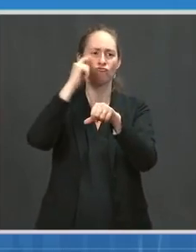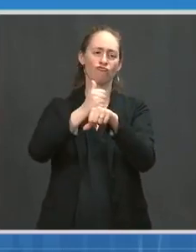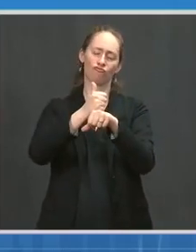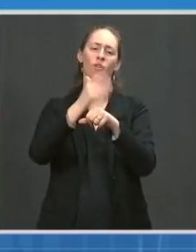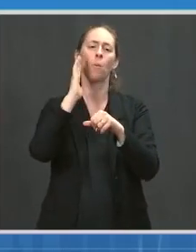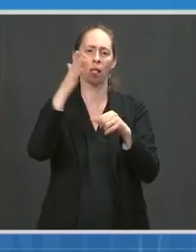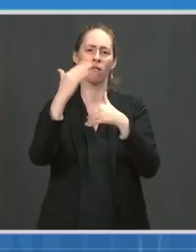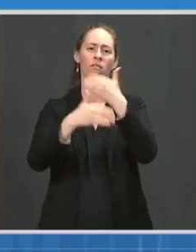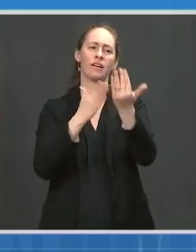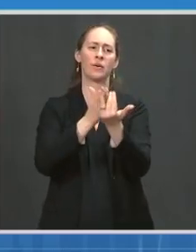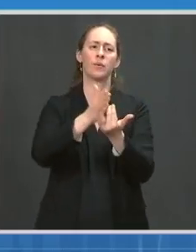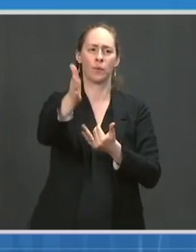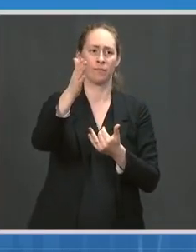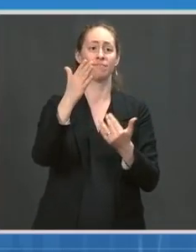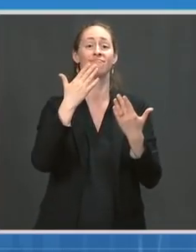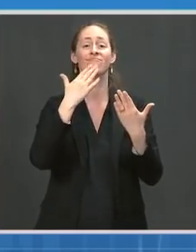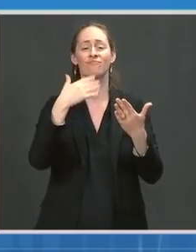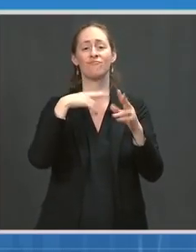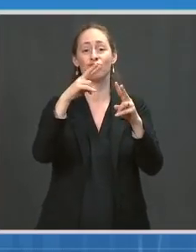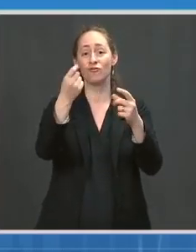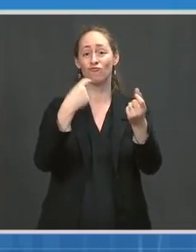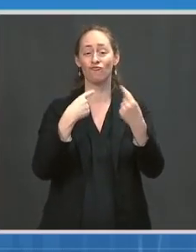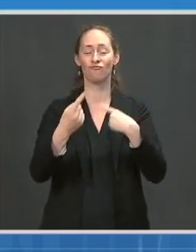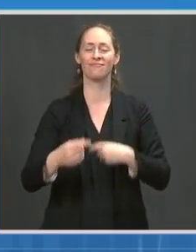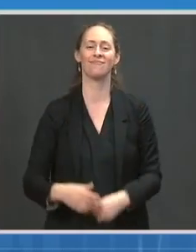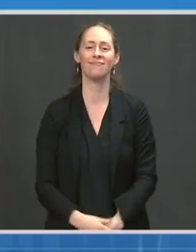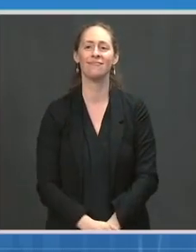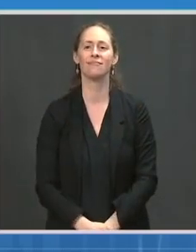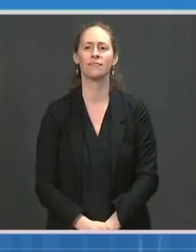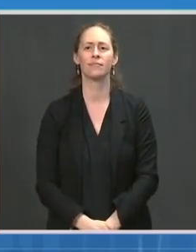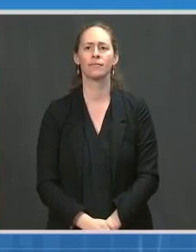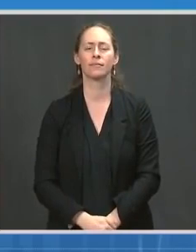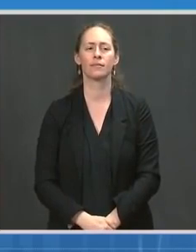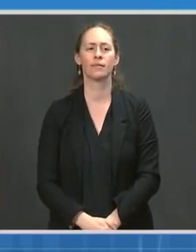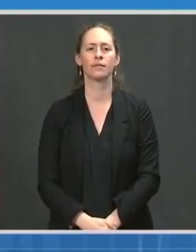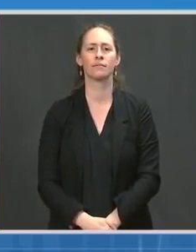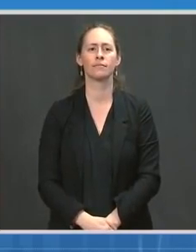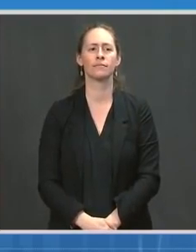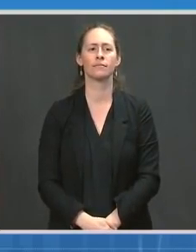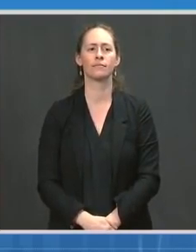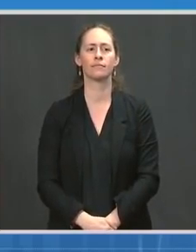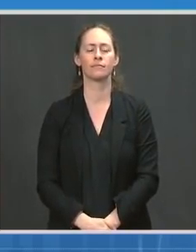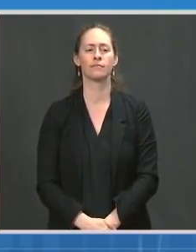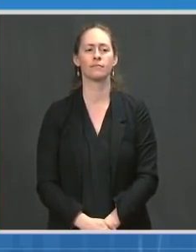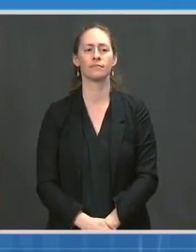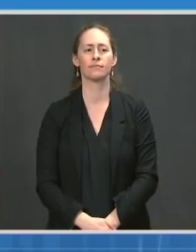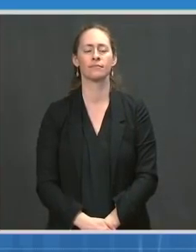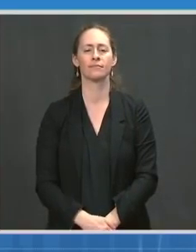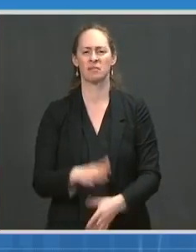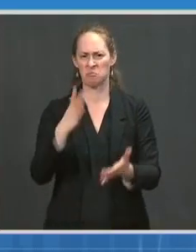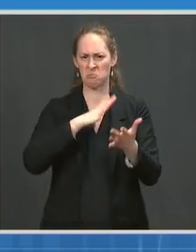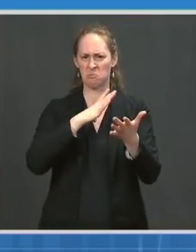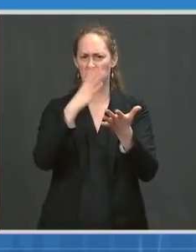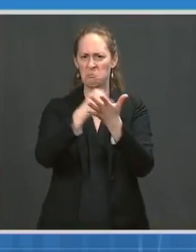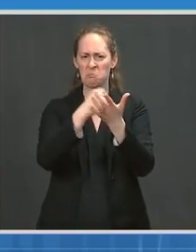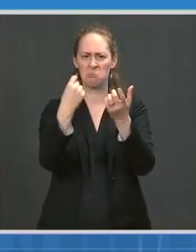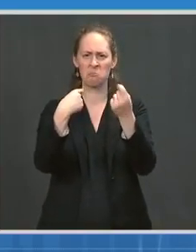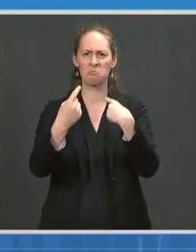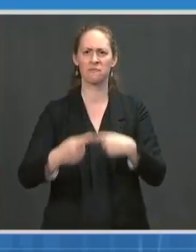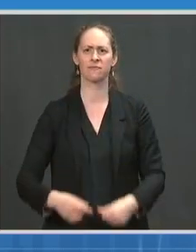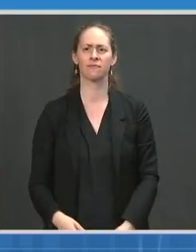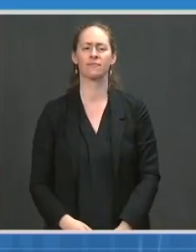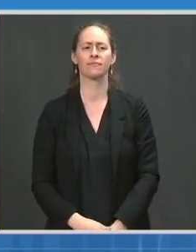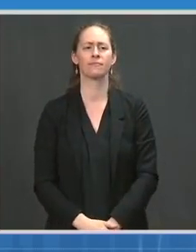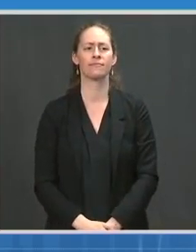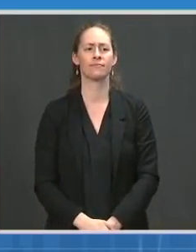look forward to your questions. All right. Thank you. I think we have time for a few questions. We only have a few